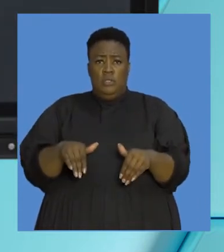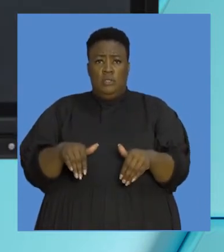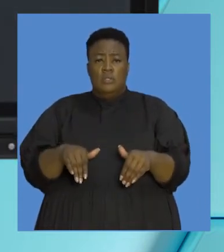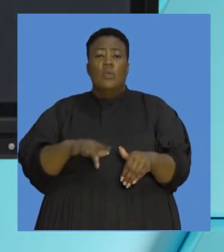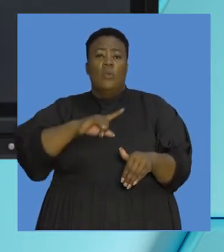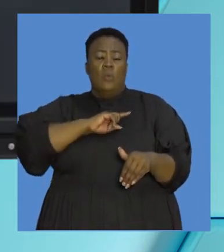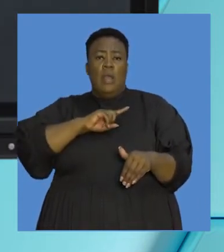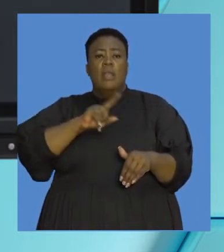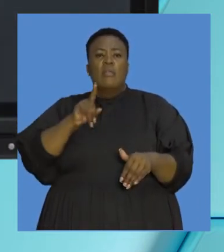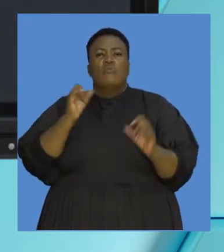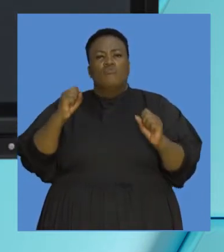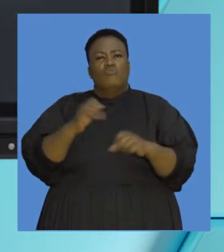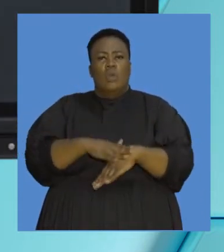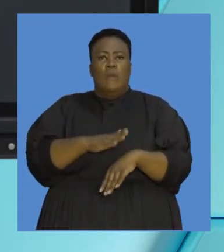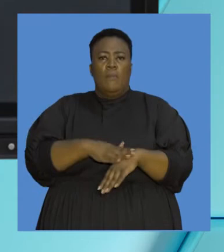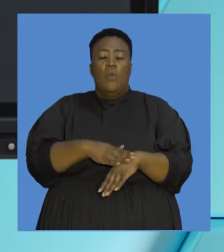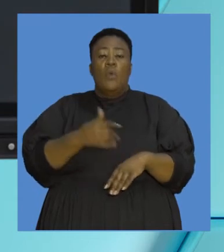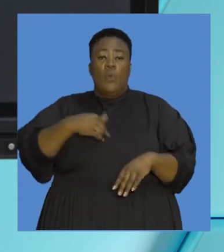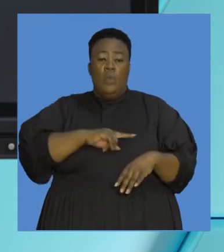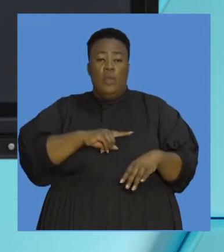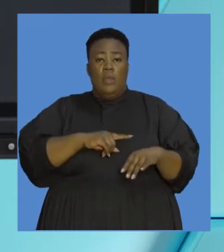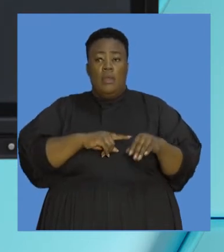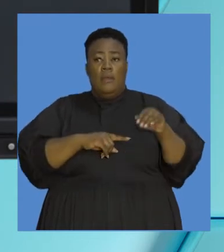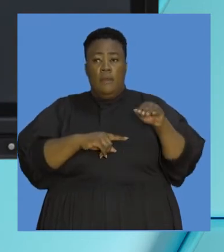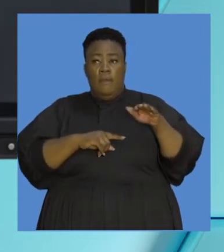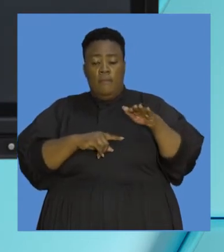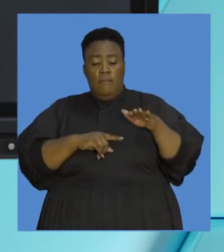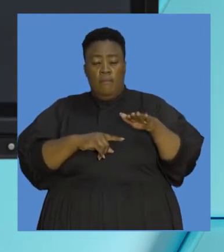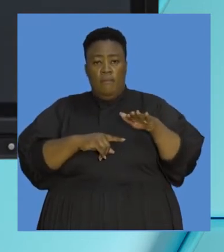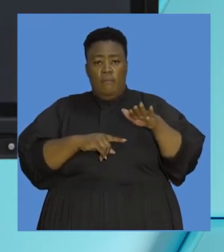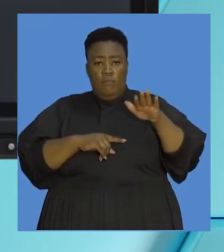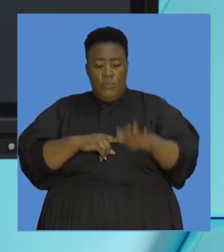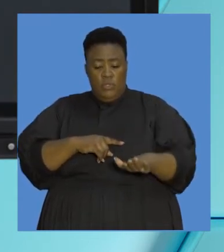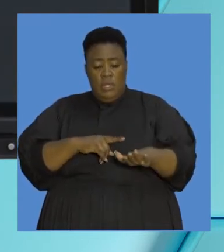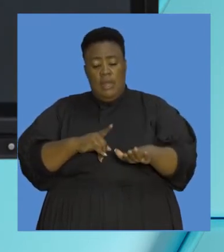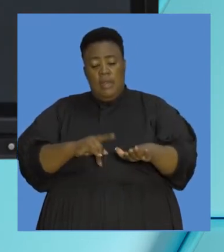don't like walking on the beach for that exact reason. But we push down,